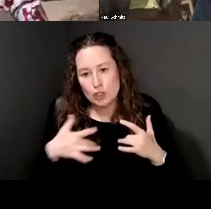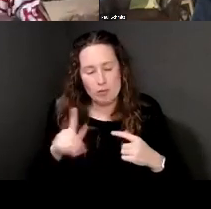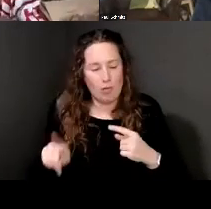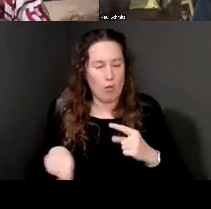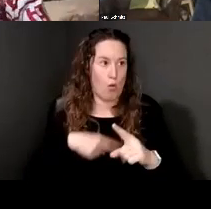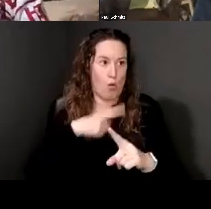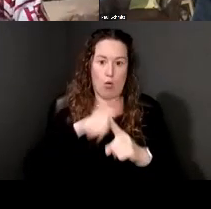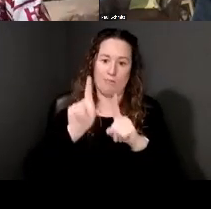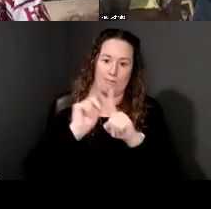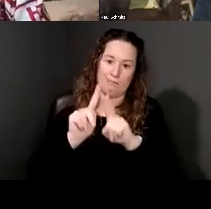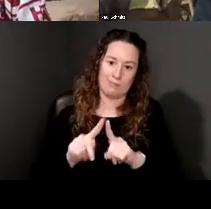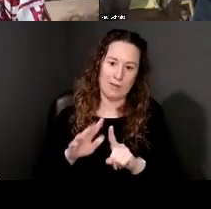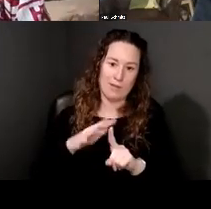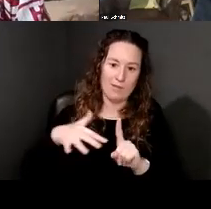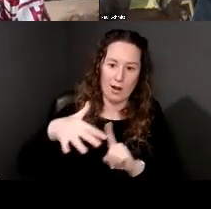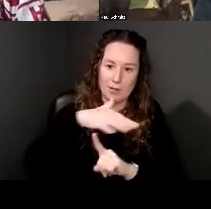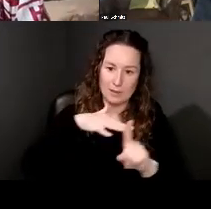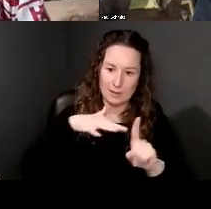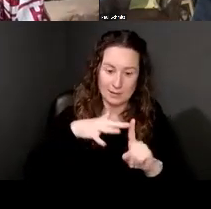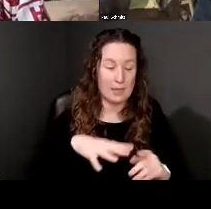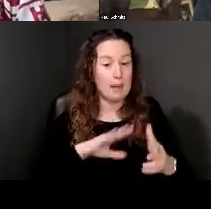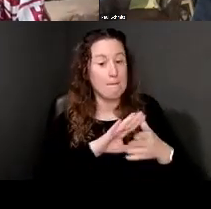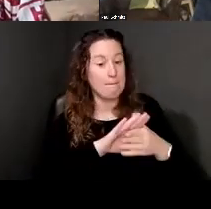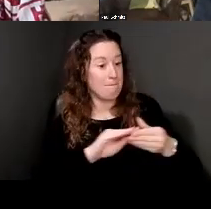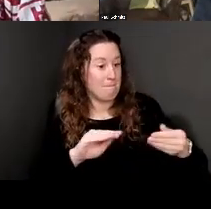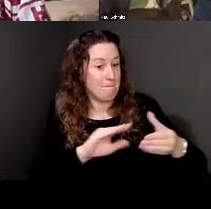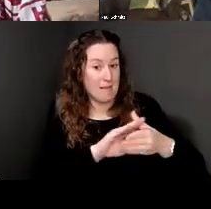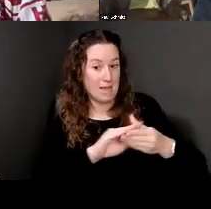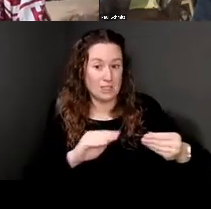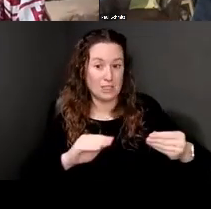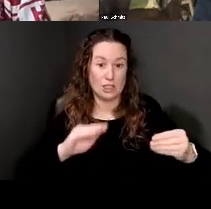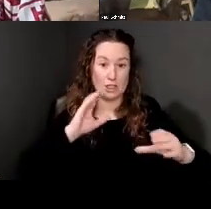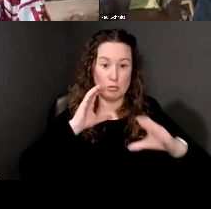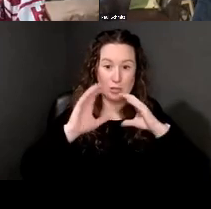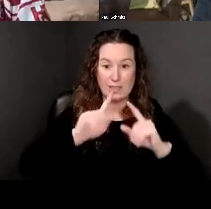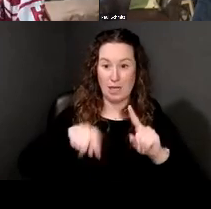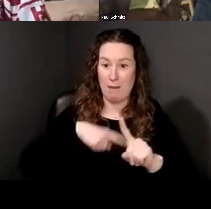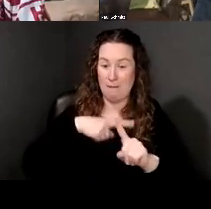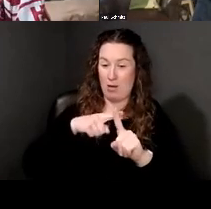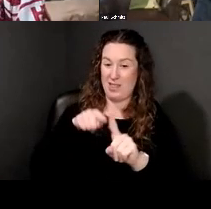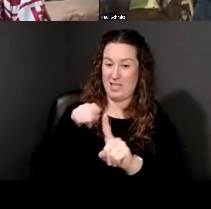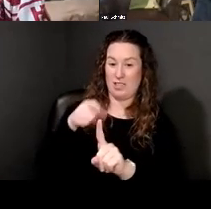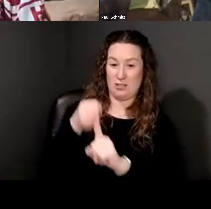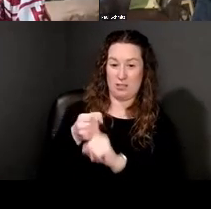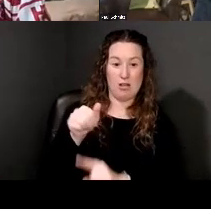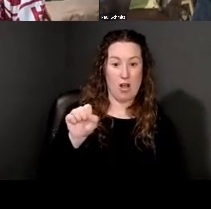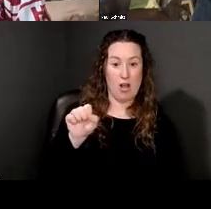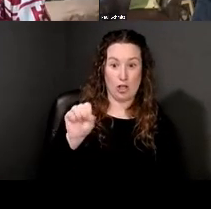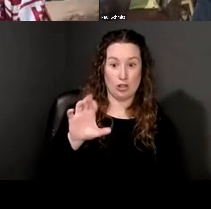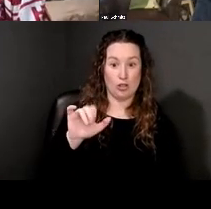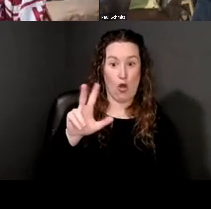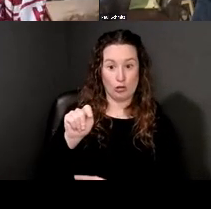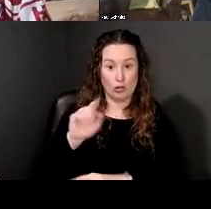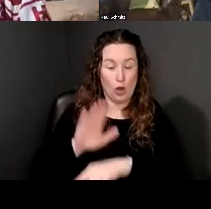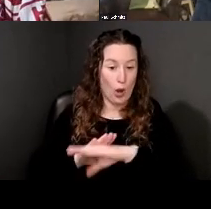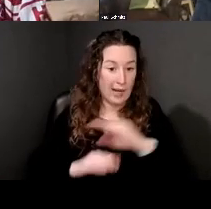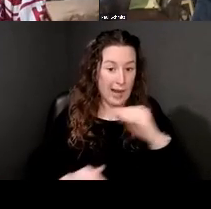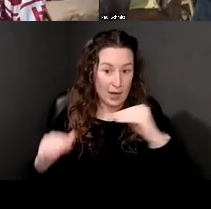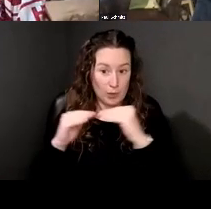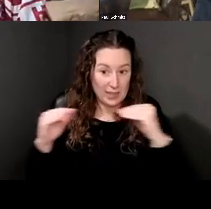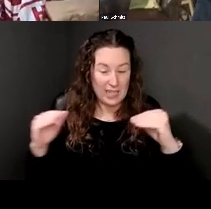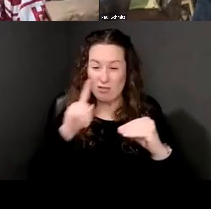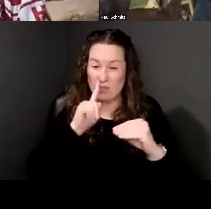The messaging and communications around this assault on equity has been pervasive. It has really